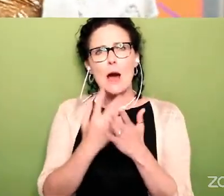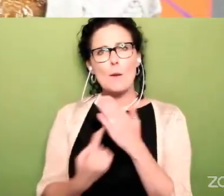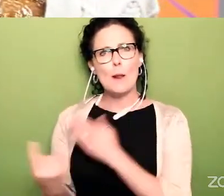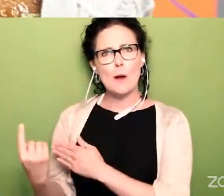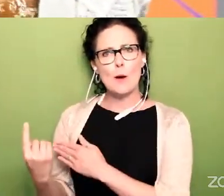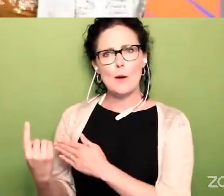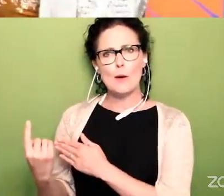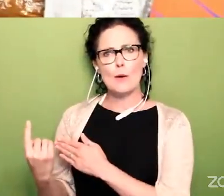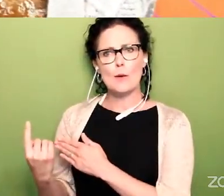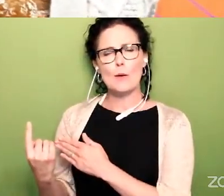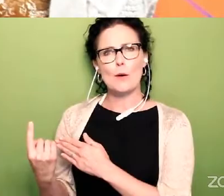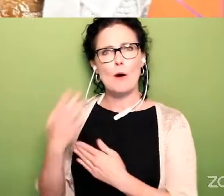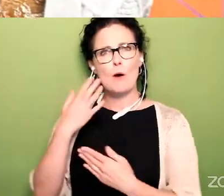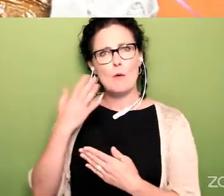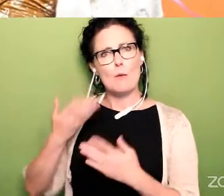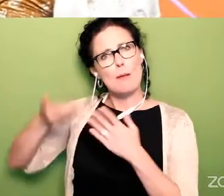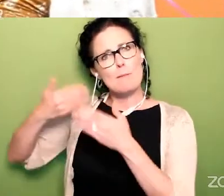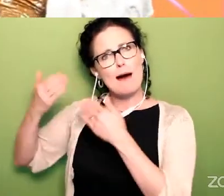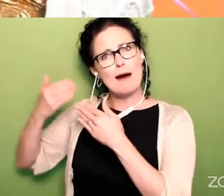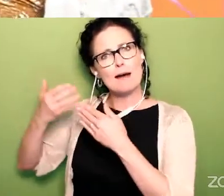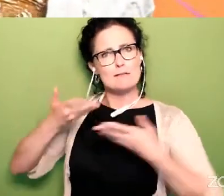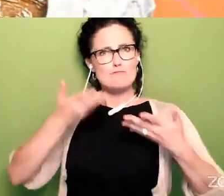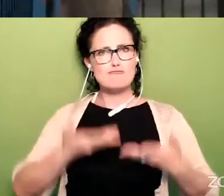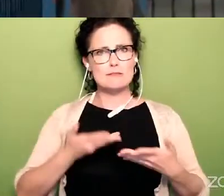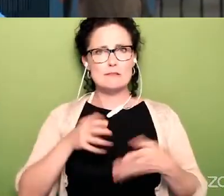She loves golf.